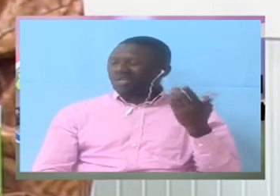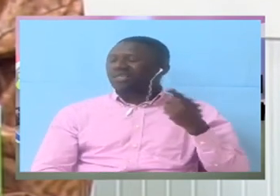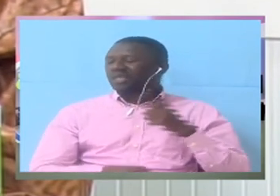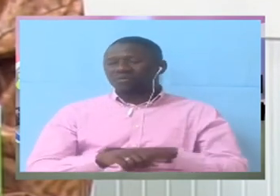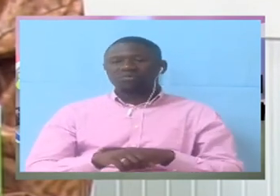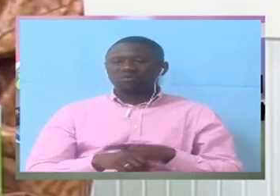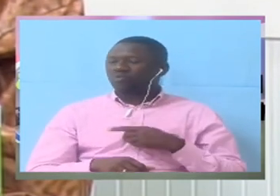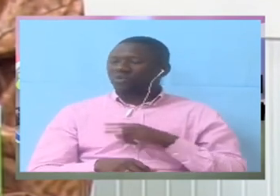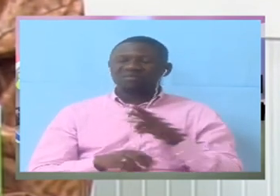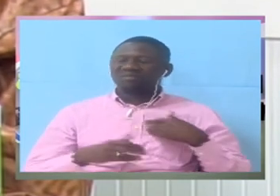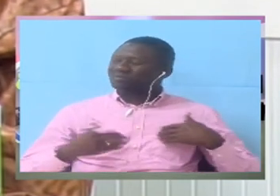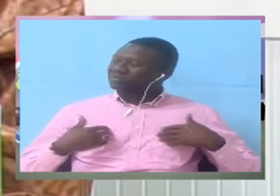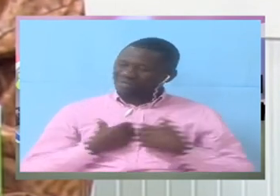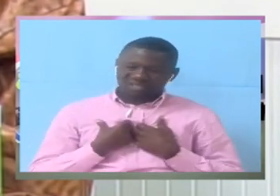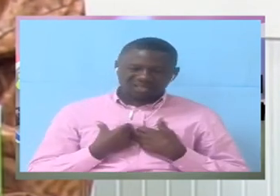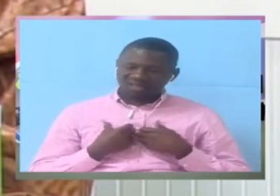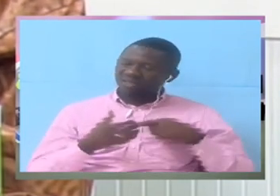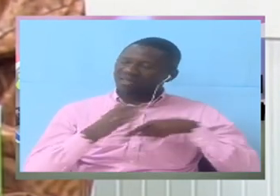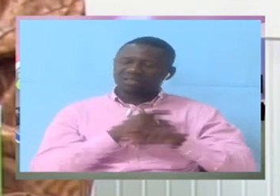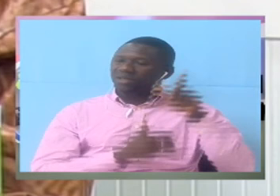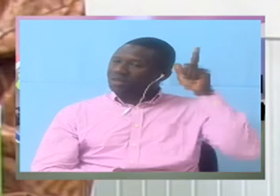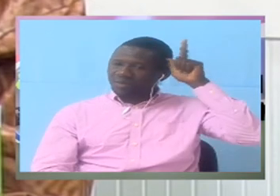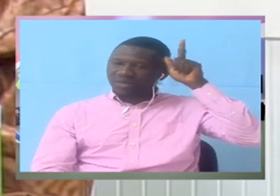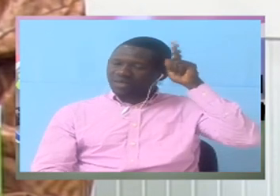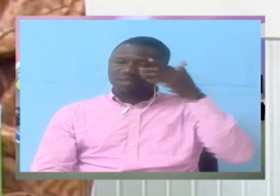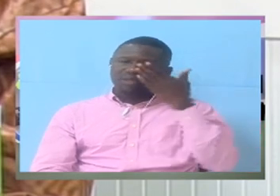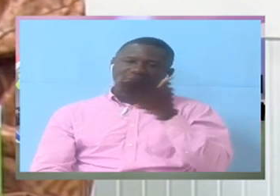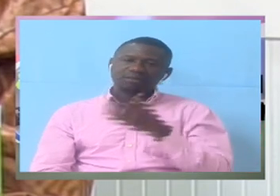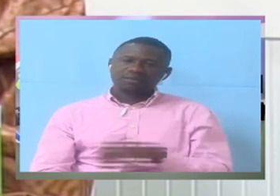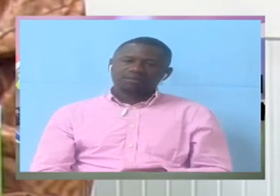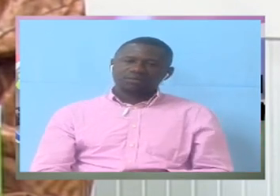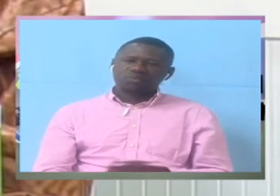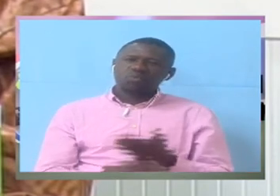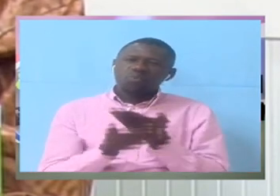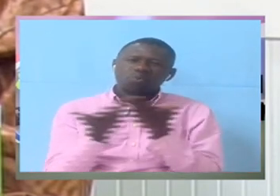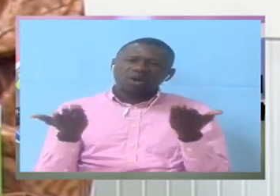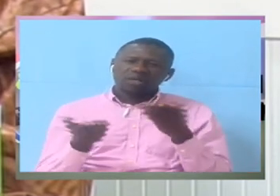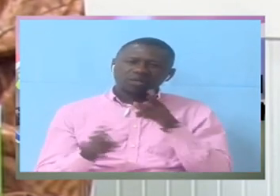But by that time, we were tired in Liberia. Why?